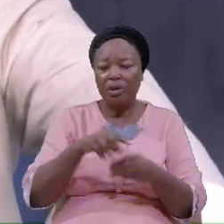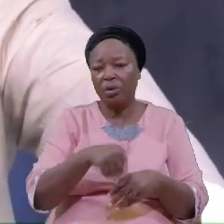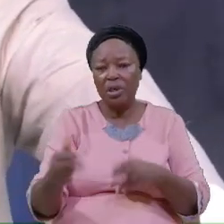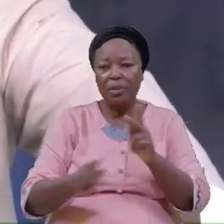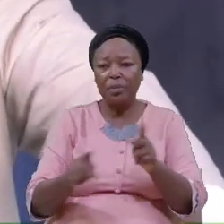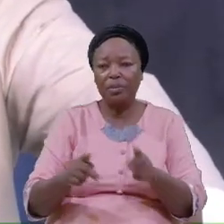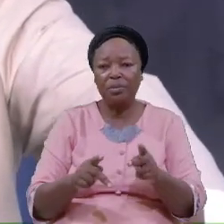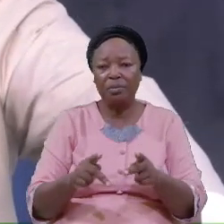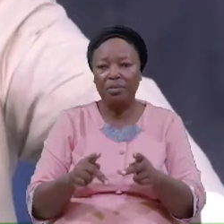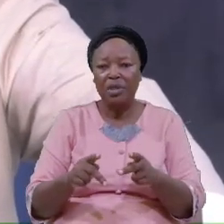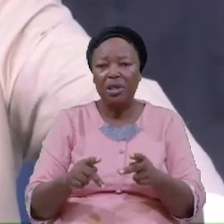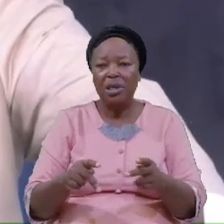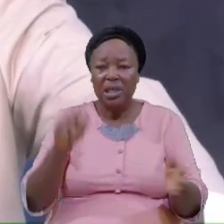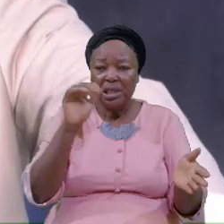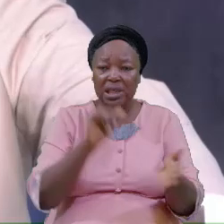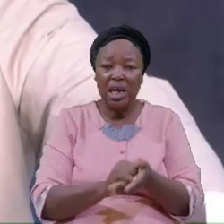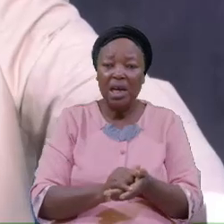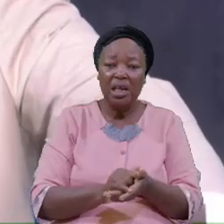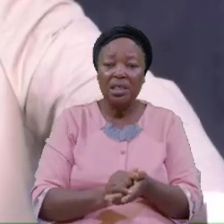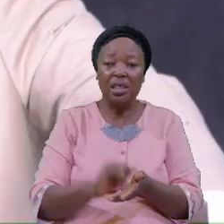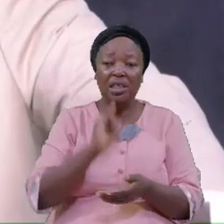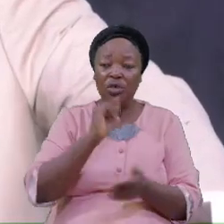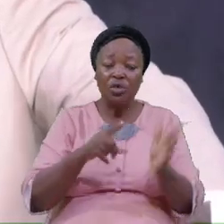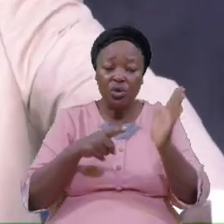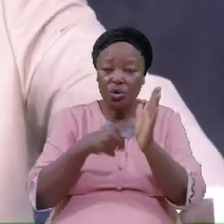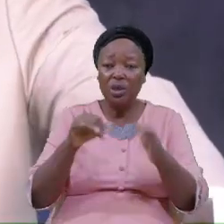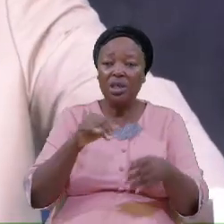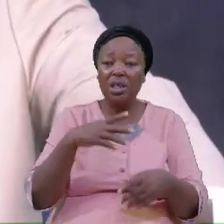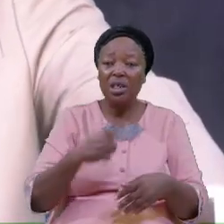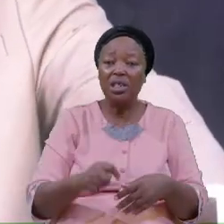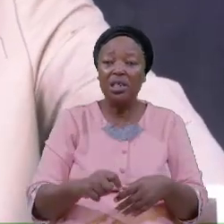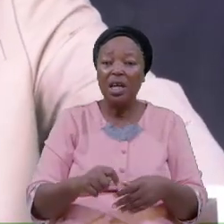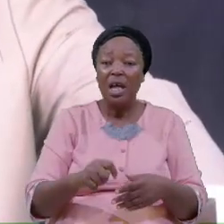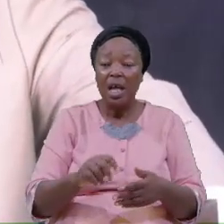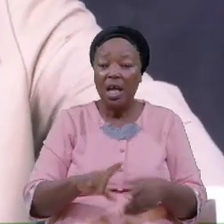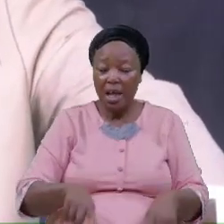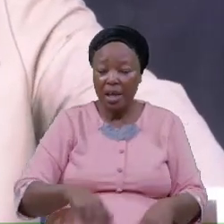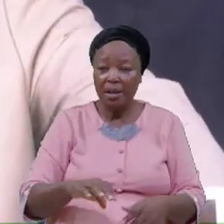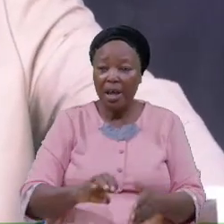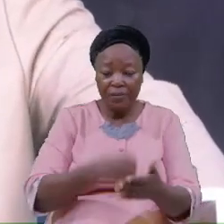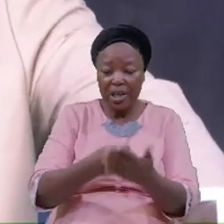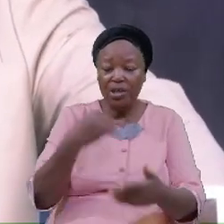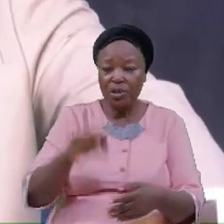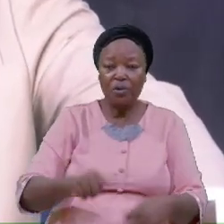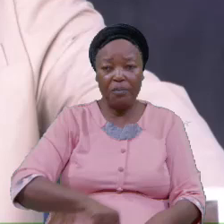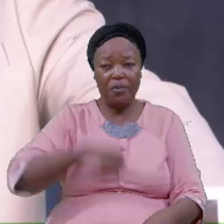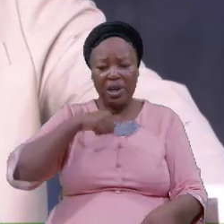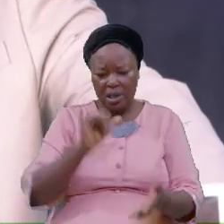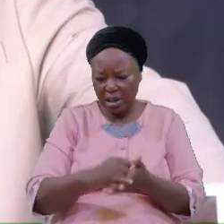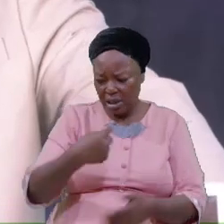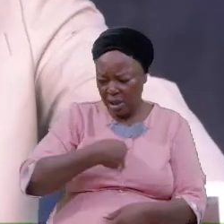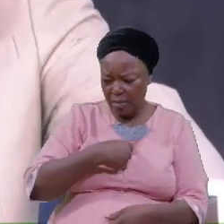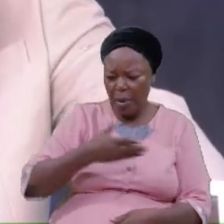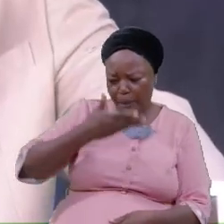Criticism is showing the evidence of pride. I'm better than him. I'm higher than